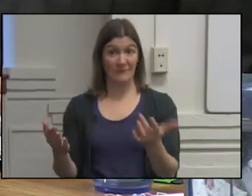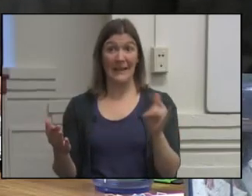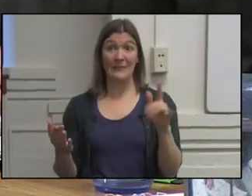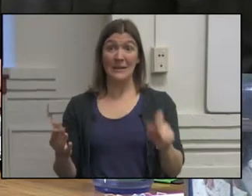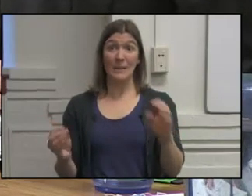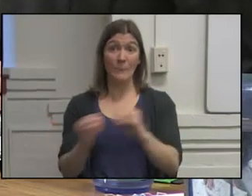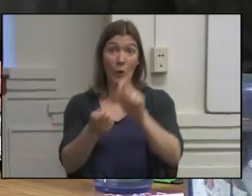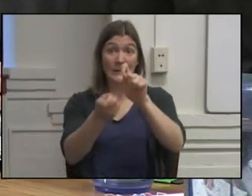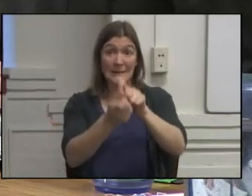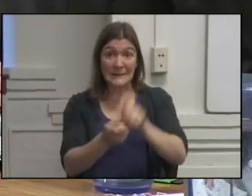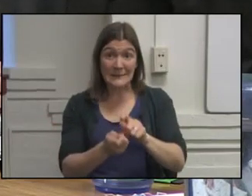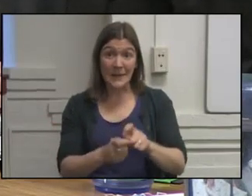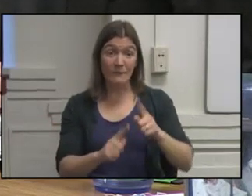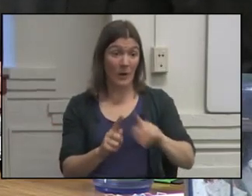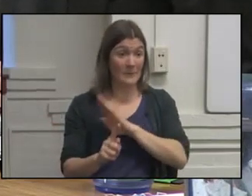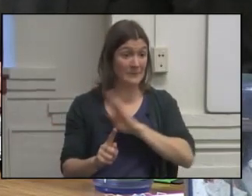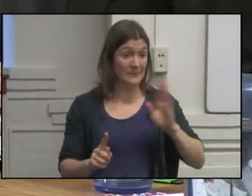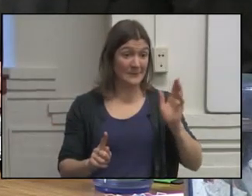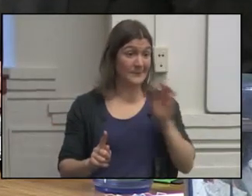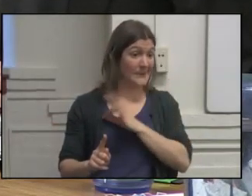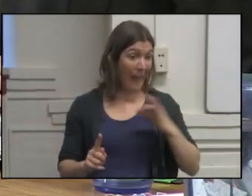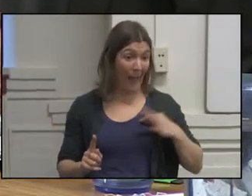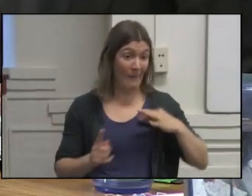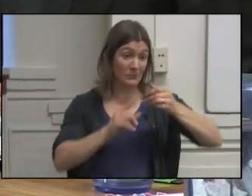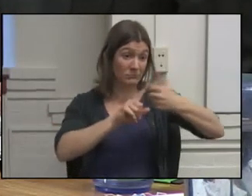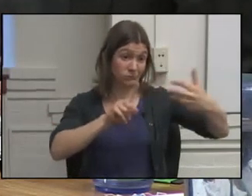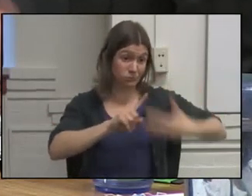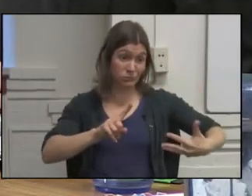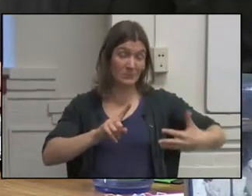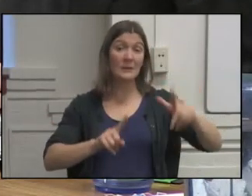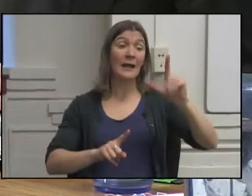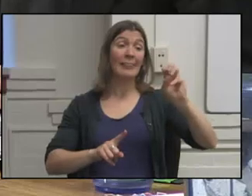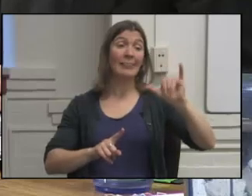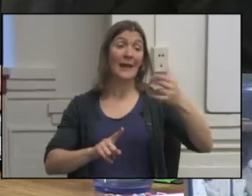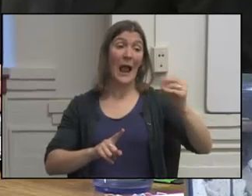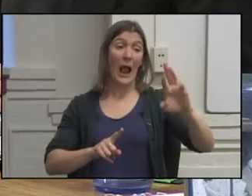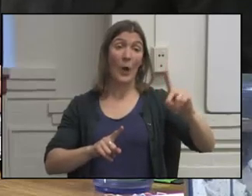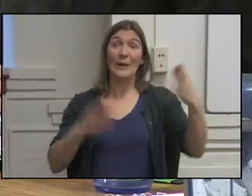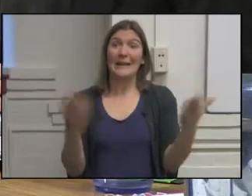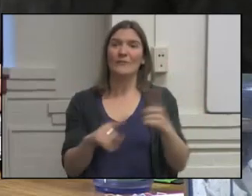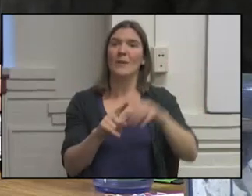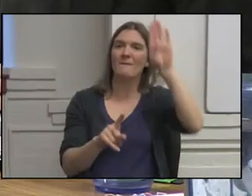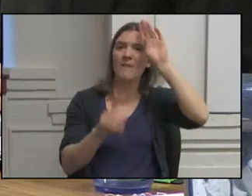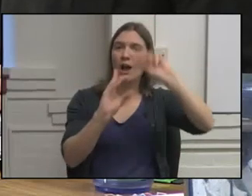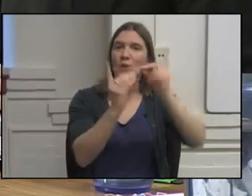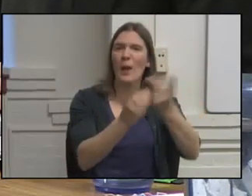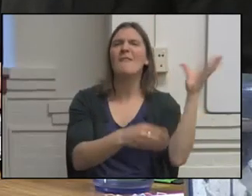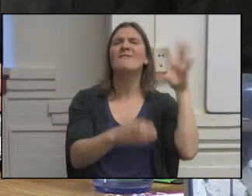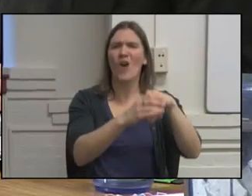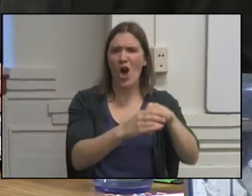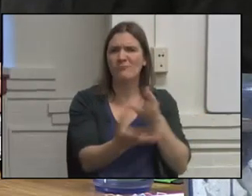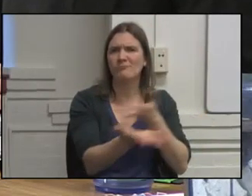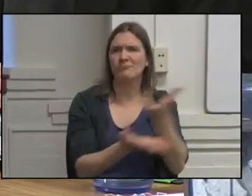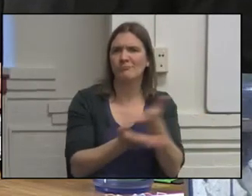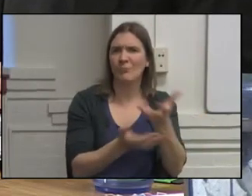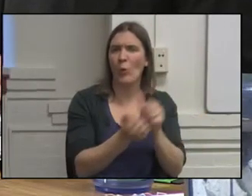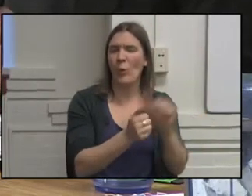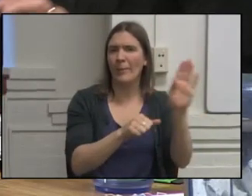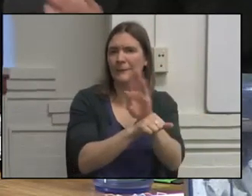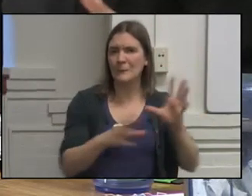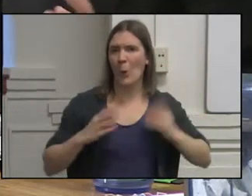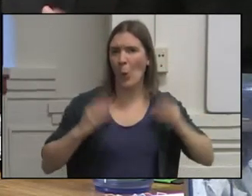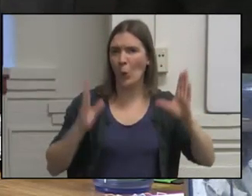more information about that from town staff in greater detail, Lenny Howard is here from the fire department, who's been involved personally in the